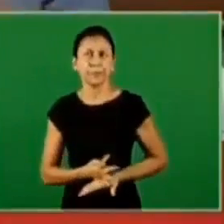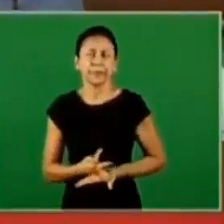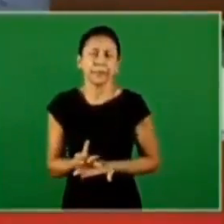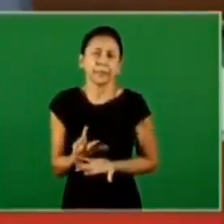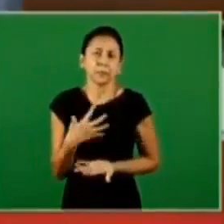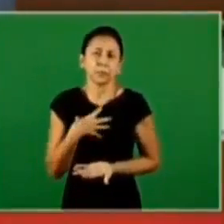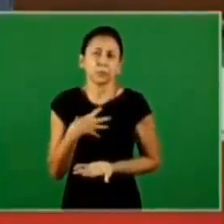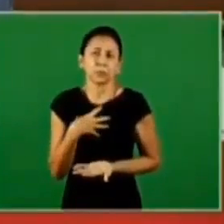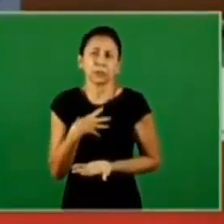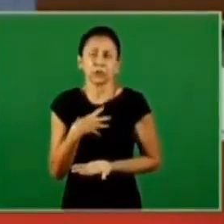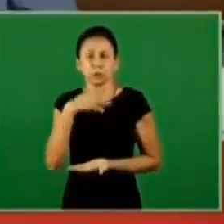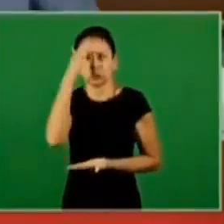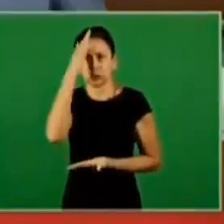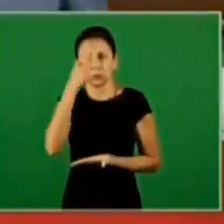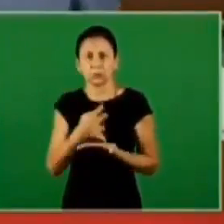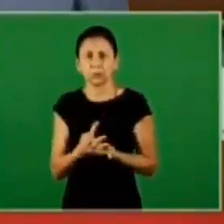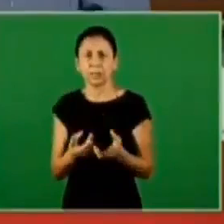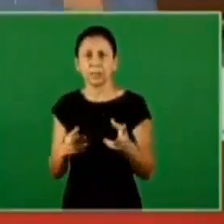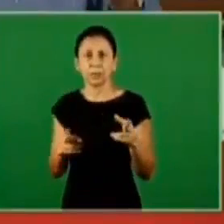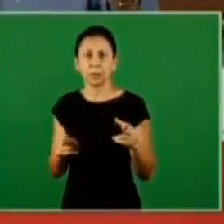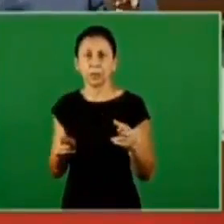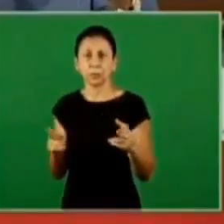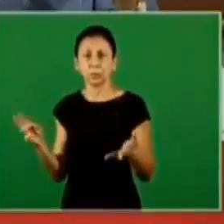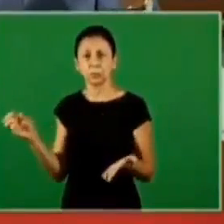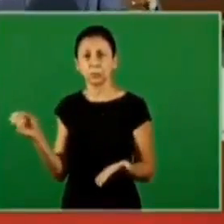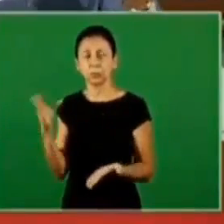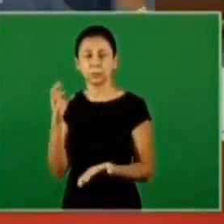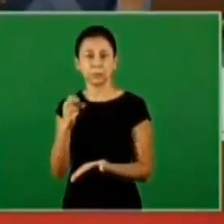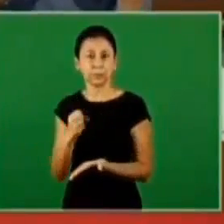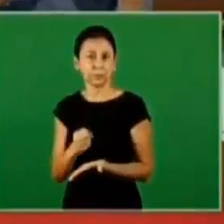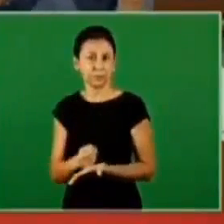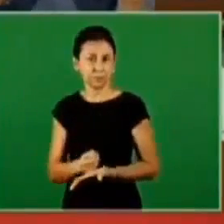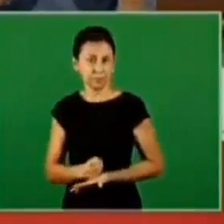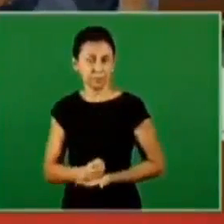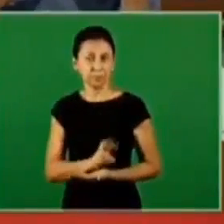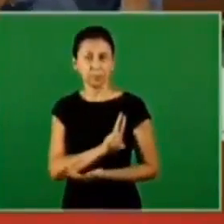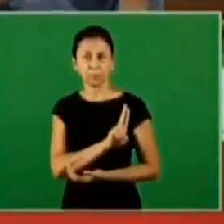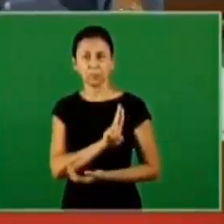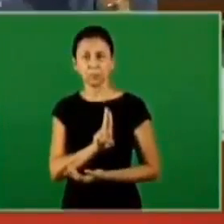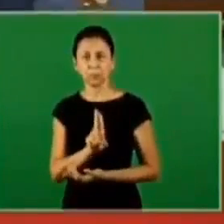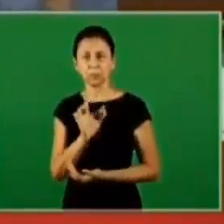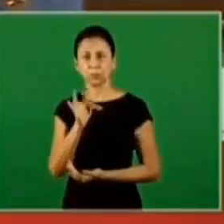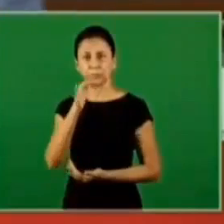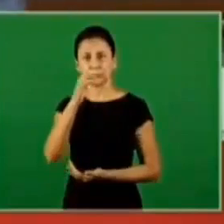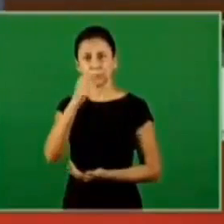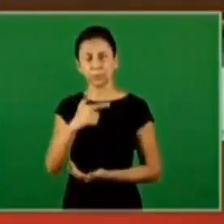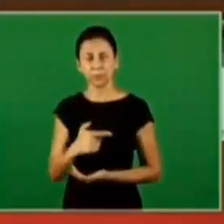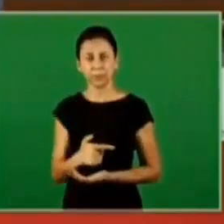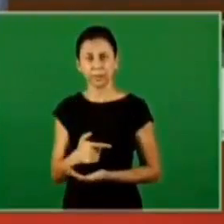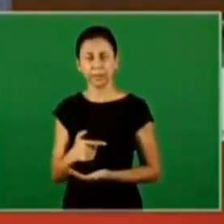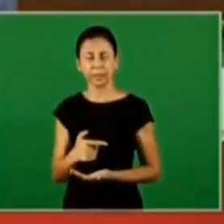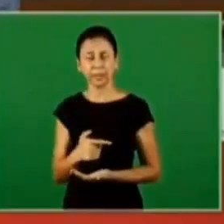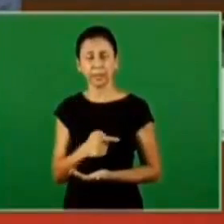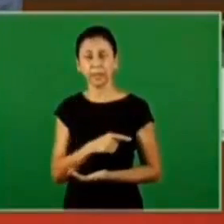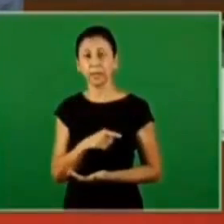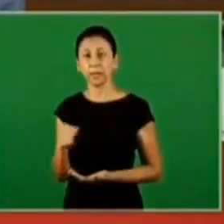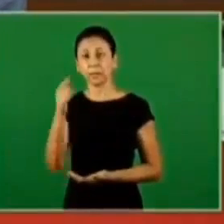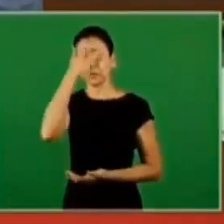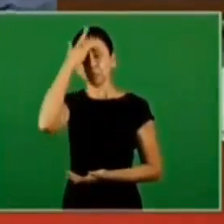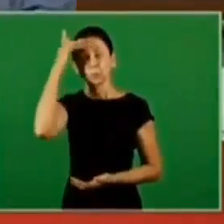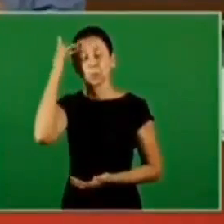existed in the meaning as we see the faith in the New Testament, because in the Old Testament,